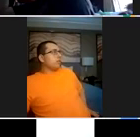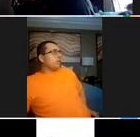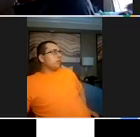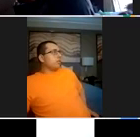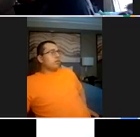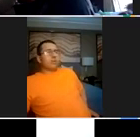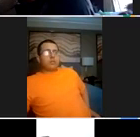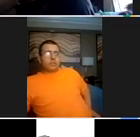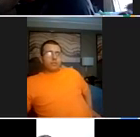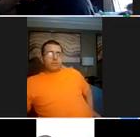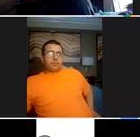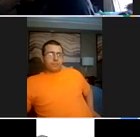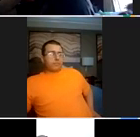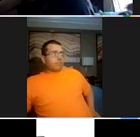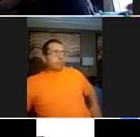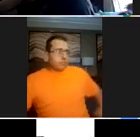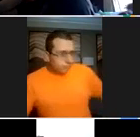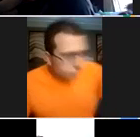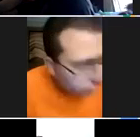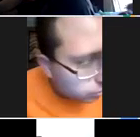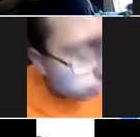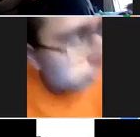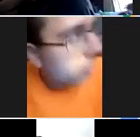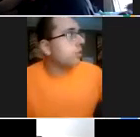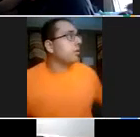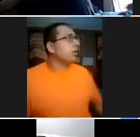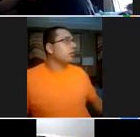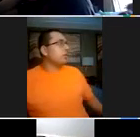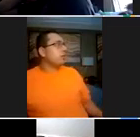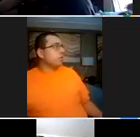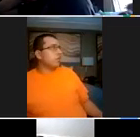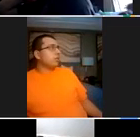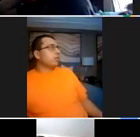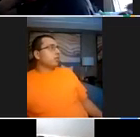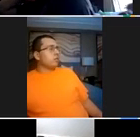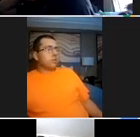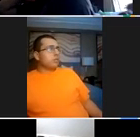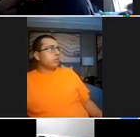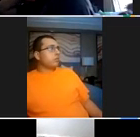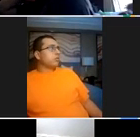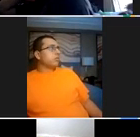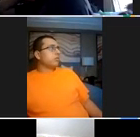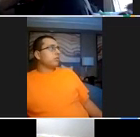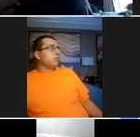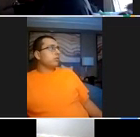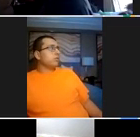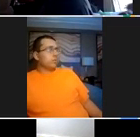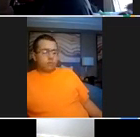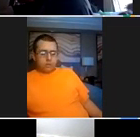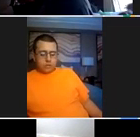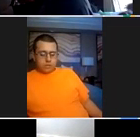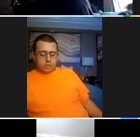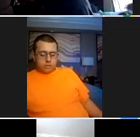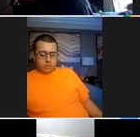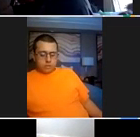the thorns raised up and it choked them out. Now, but other fell into good ground and